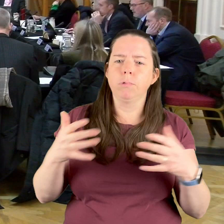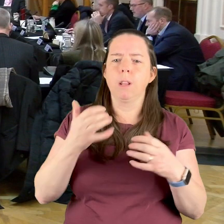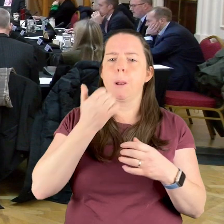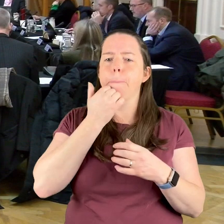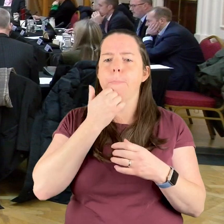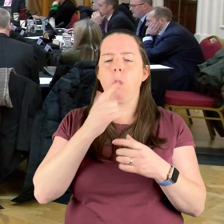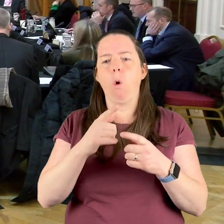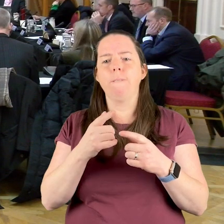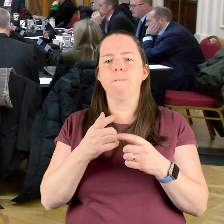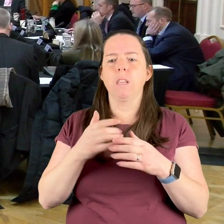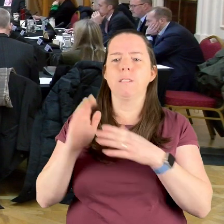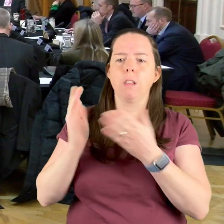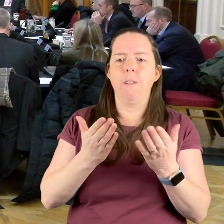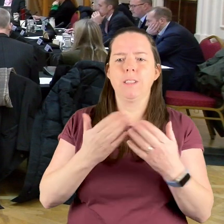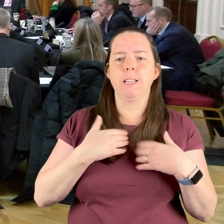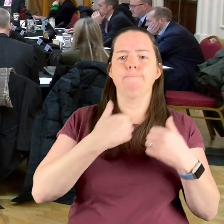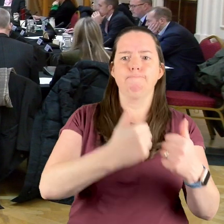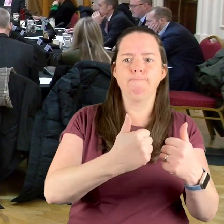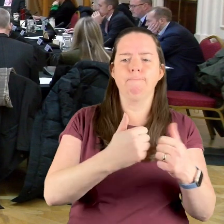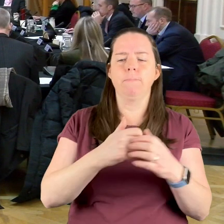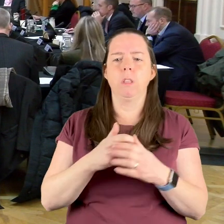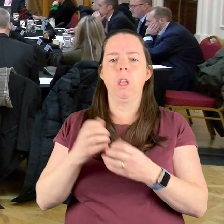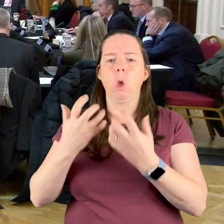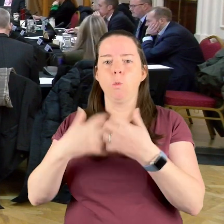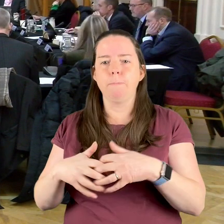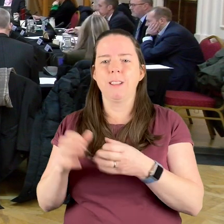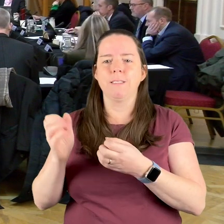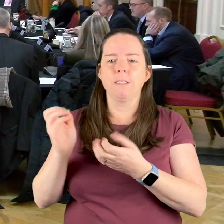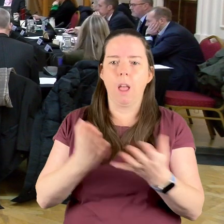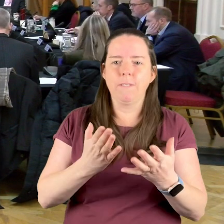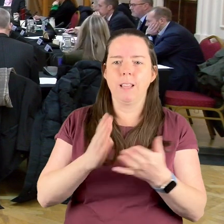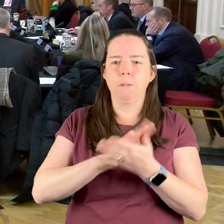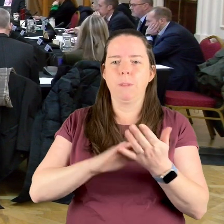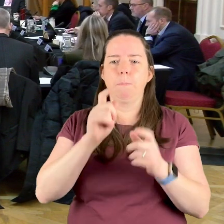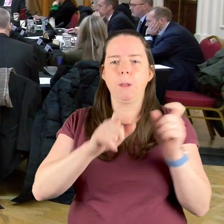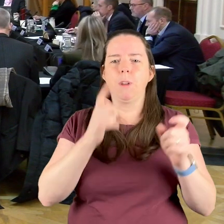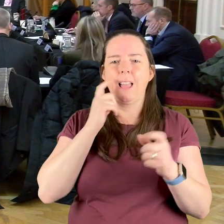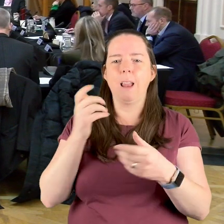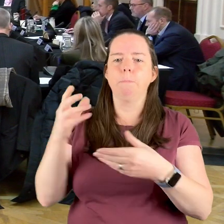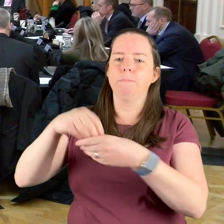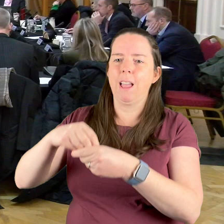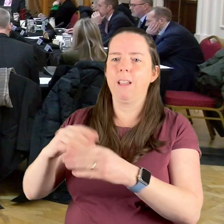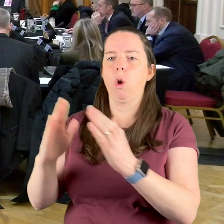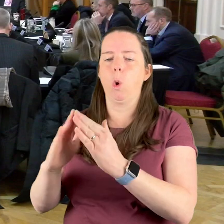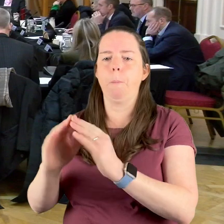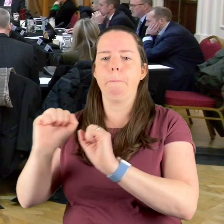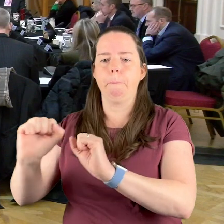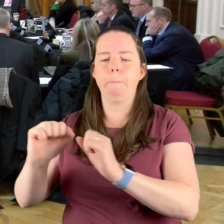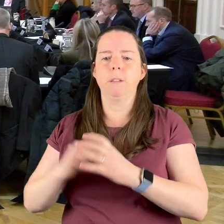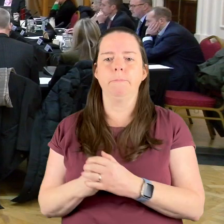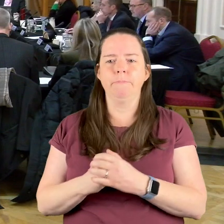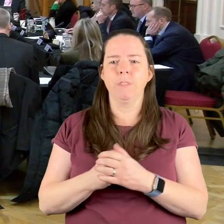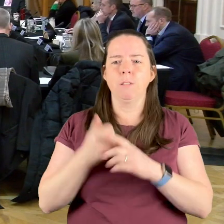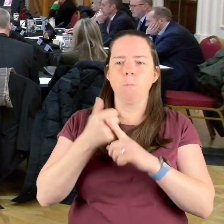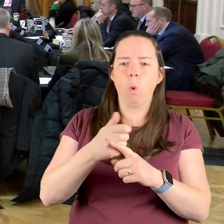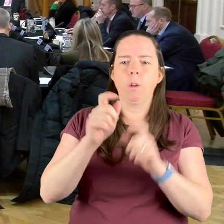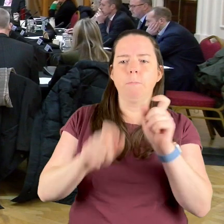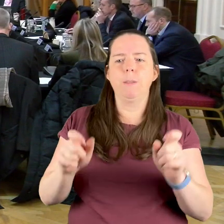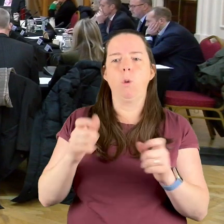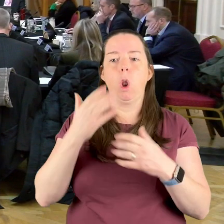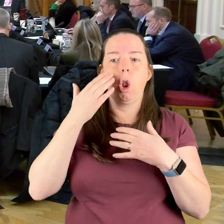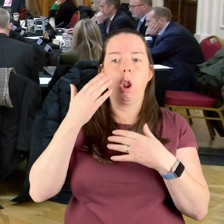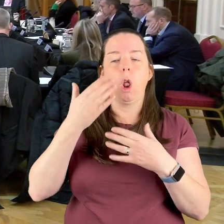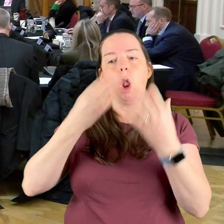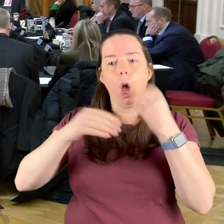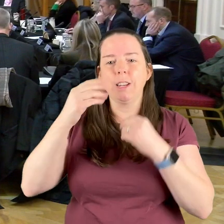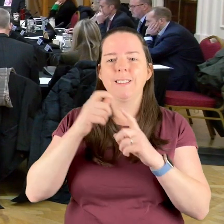reablement services, equipment services so that people can get back in their homes in a quick and timely way, support for people with